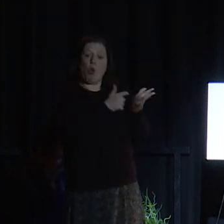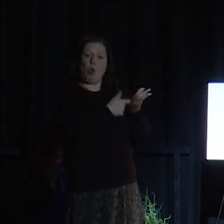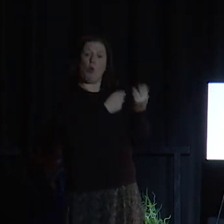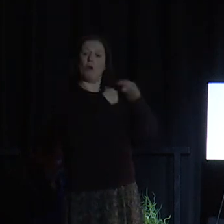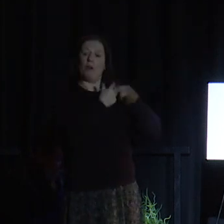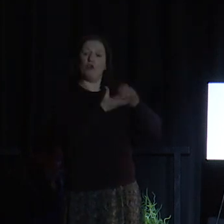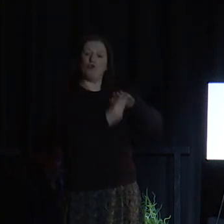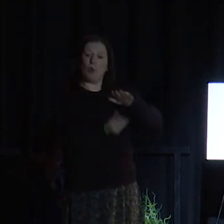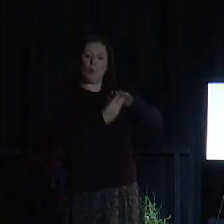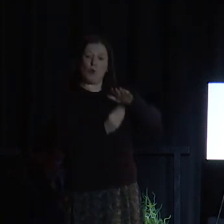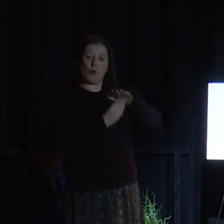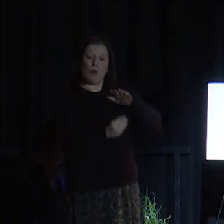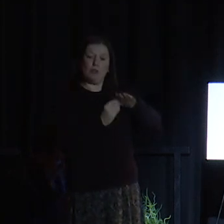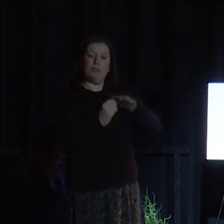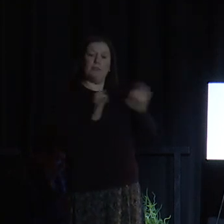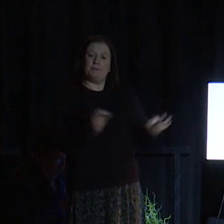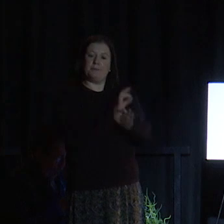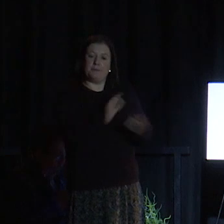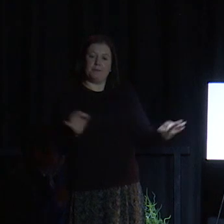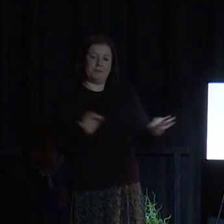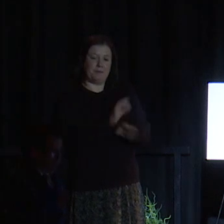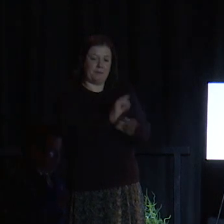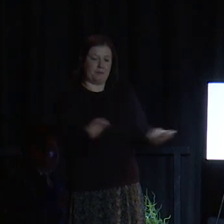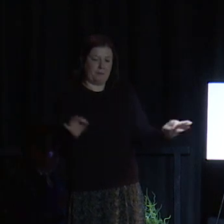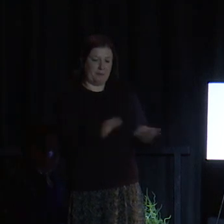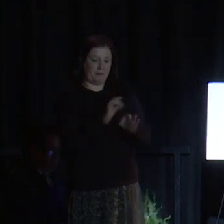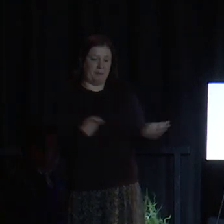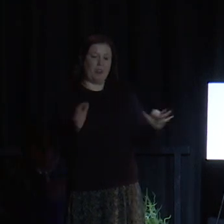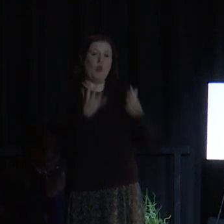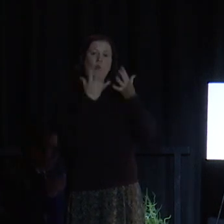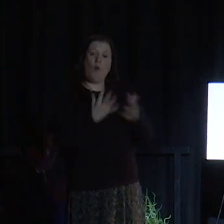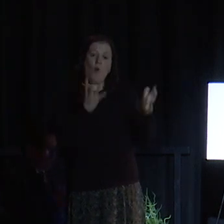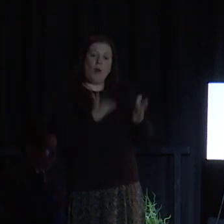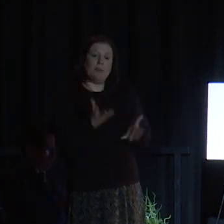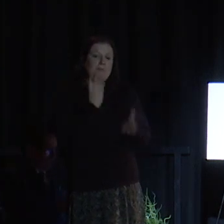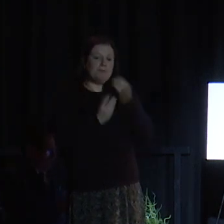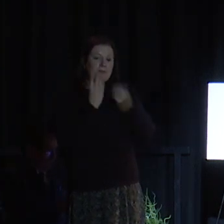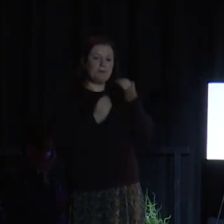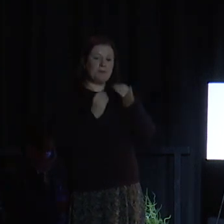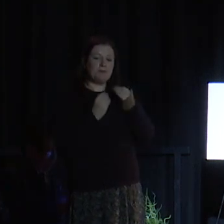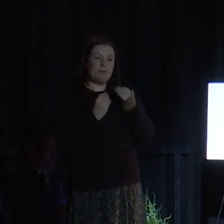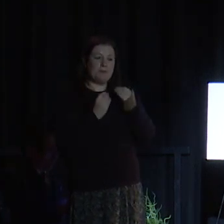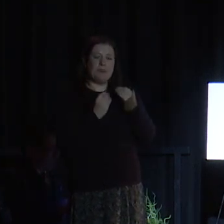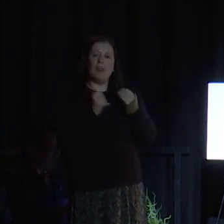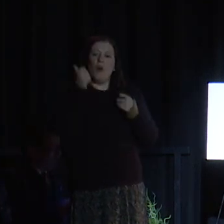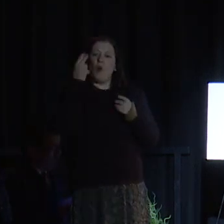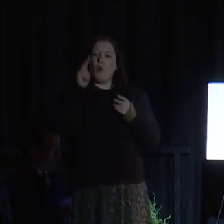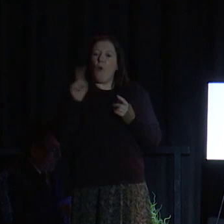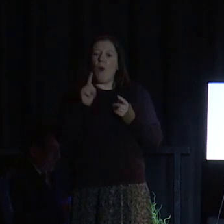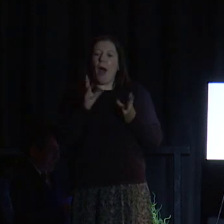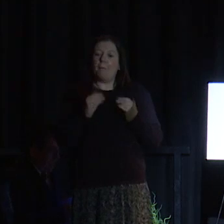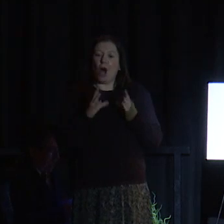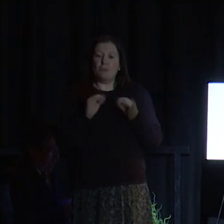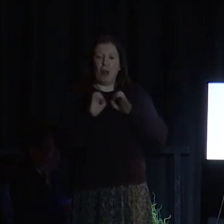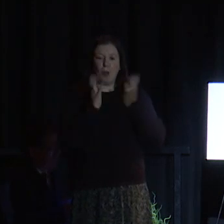and make that into a really beautiful soundtrack in which audience members will hear in what we're calling a marshmallow world, and